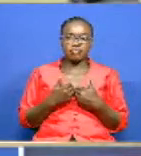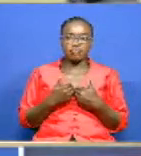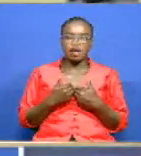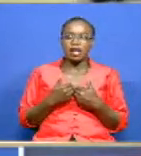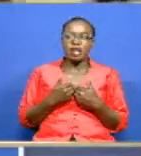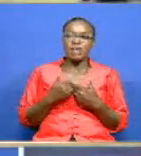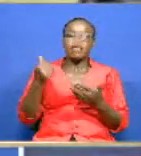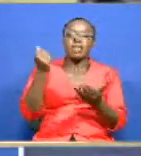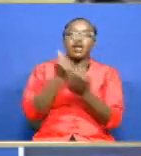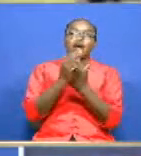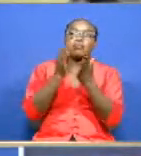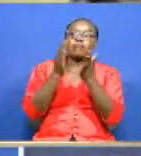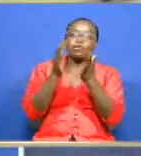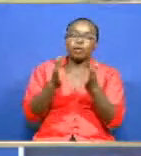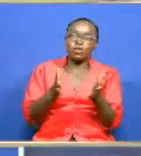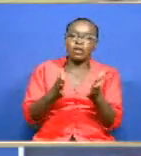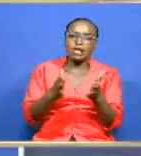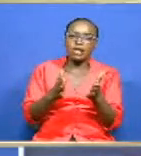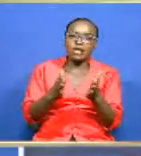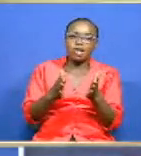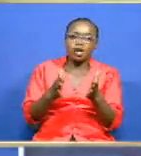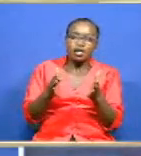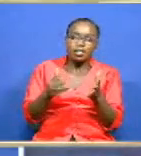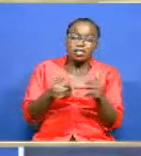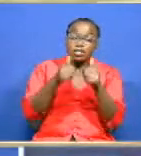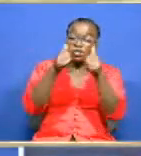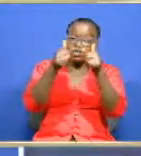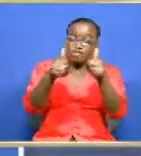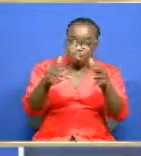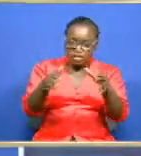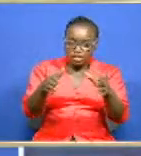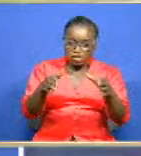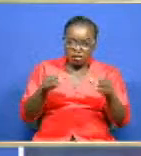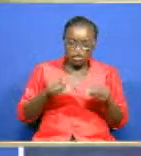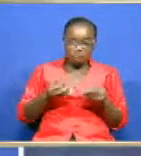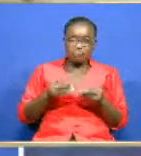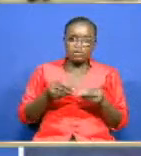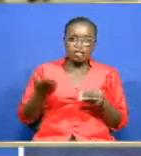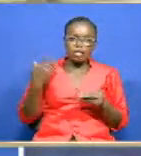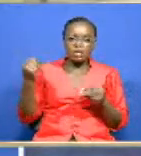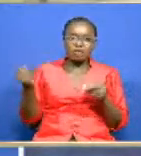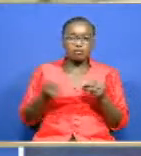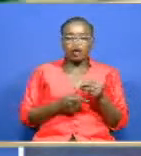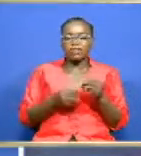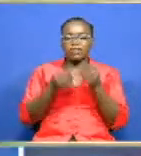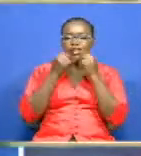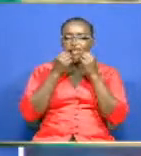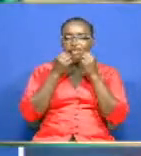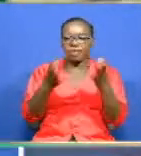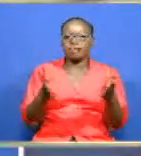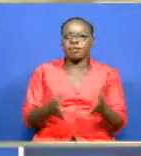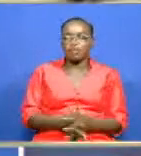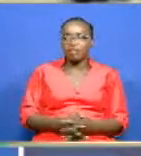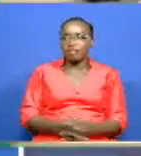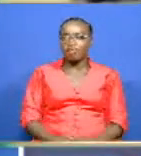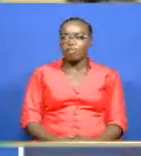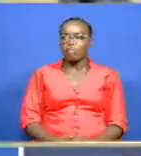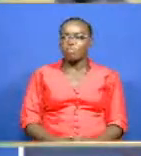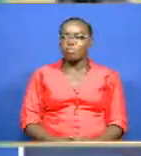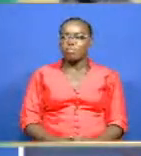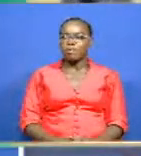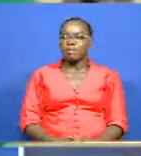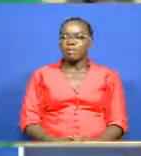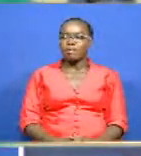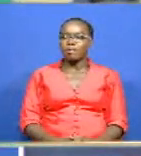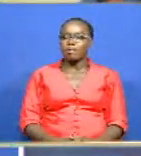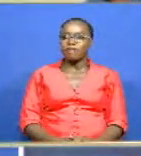employer that the circular we received last month is null and void. We